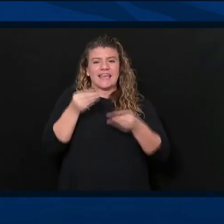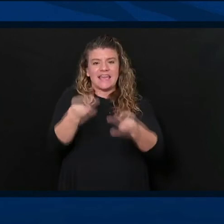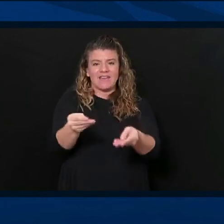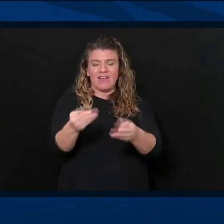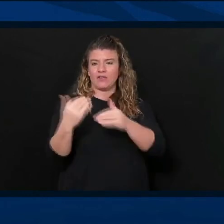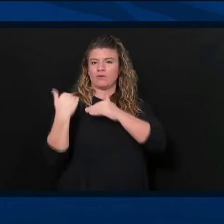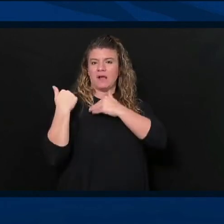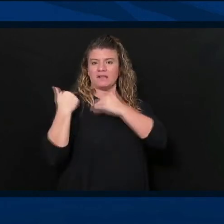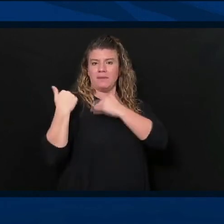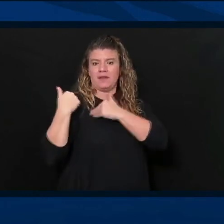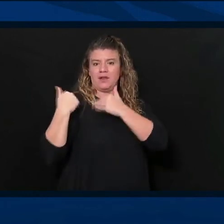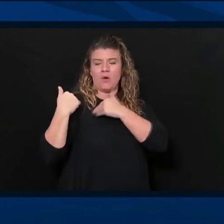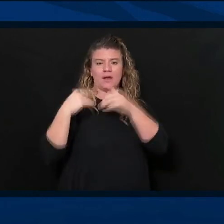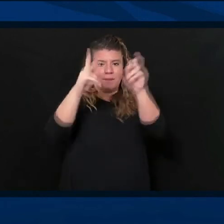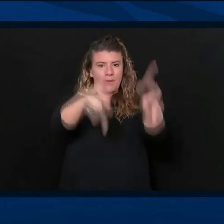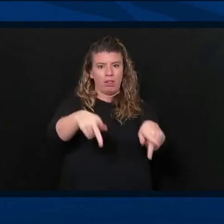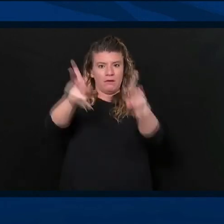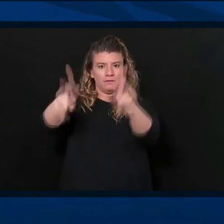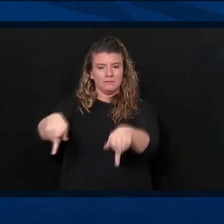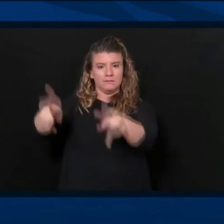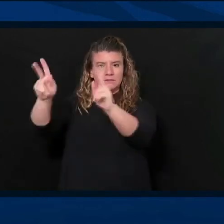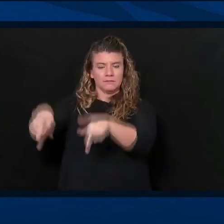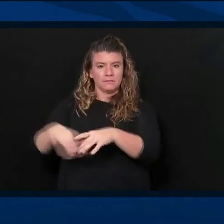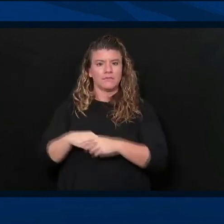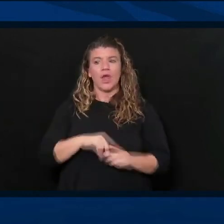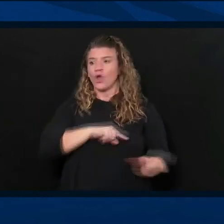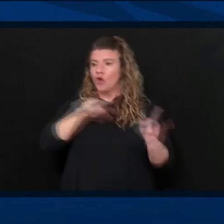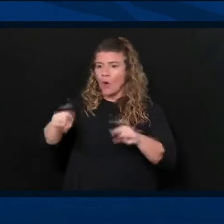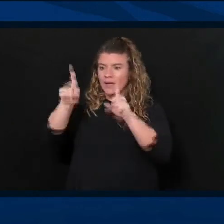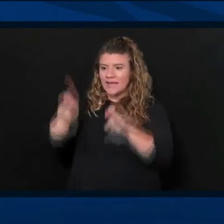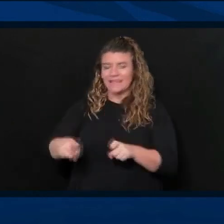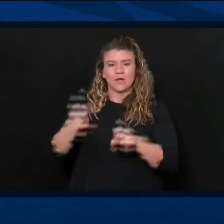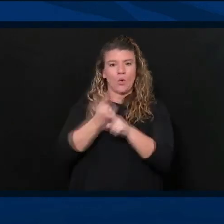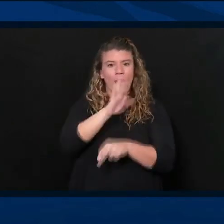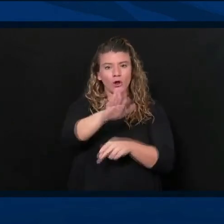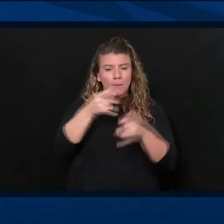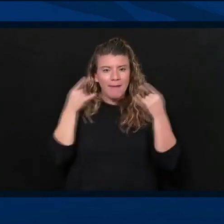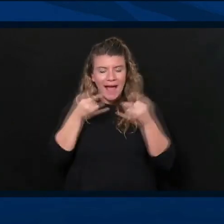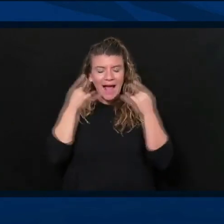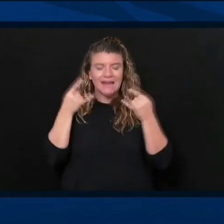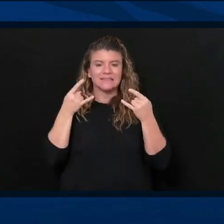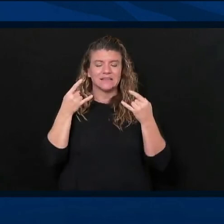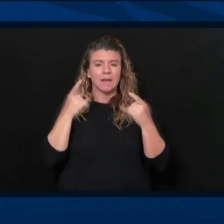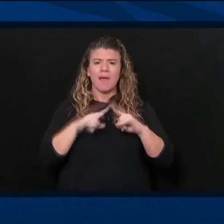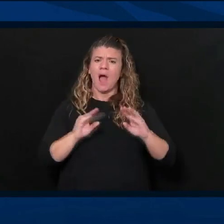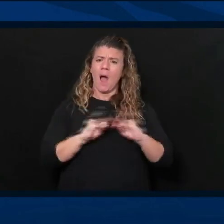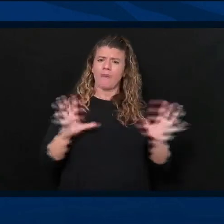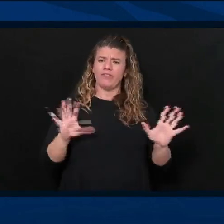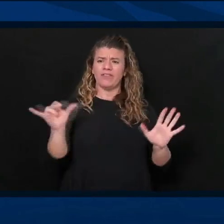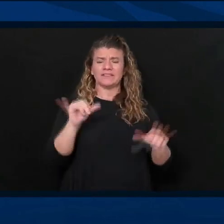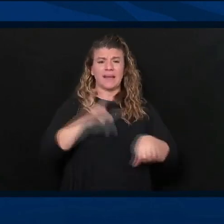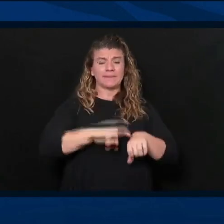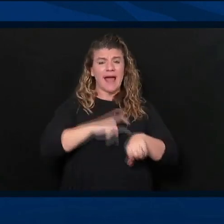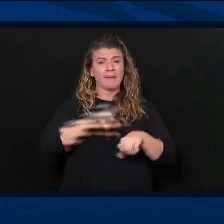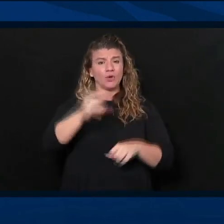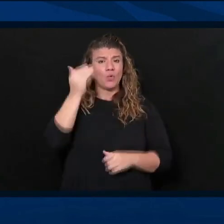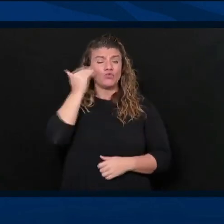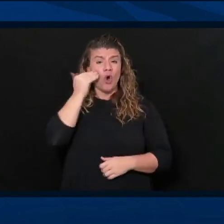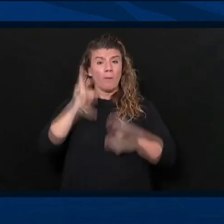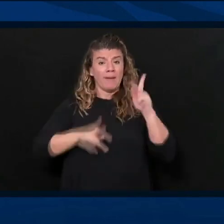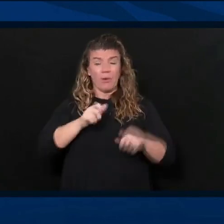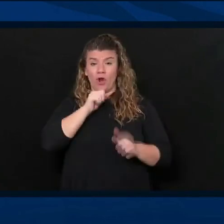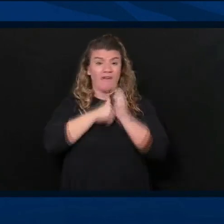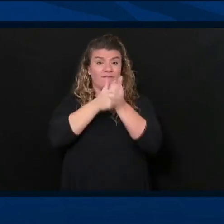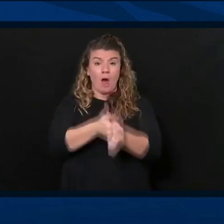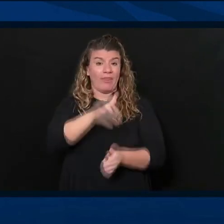on individuals' backs. Going out and getting tested, wearing your mask, doing all these things. At the same time, we're acknowledging that people aren't doing